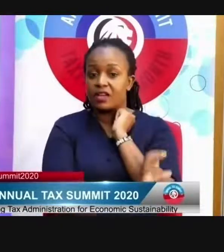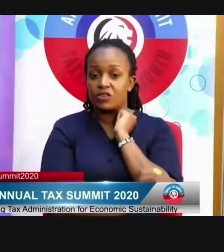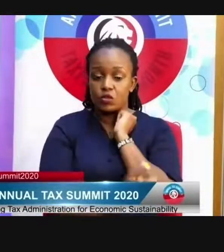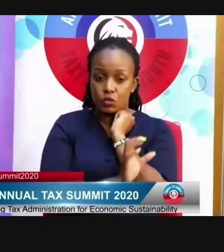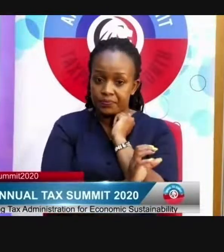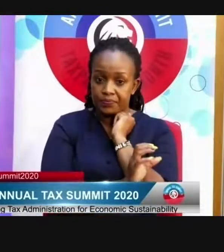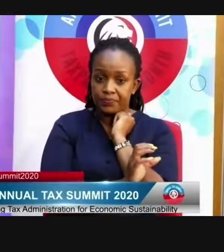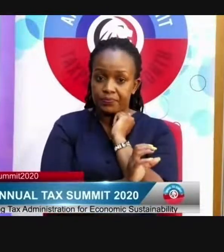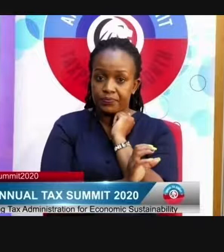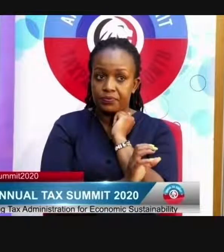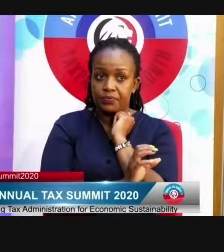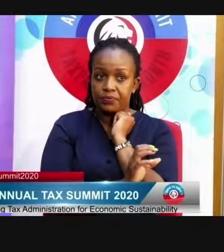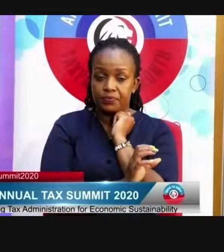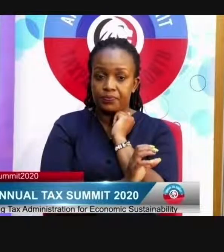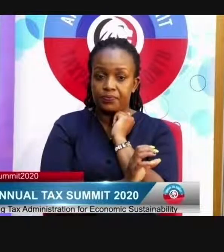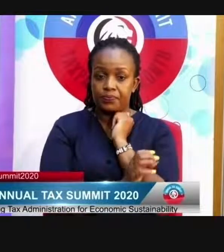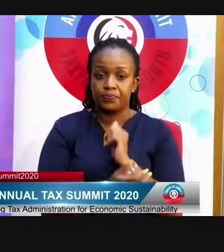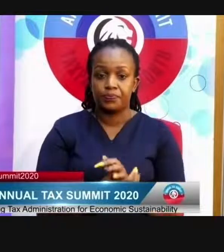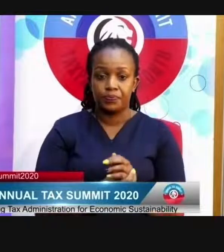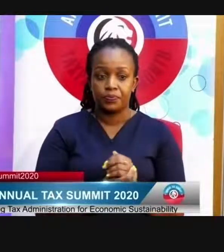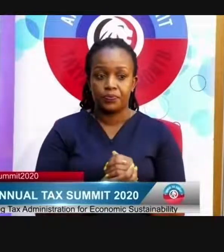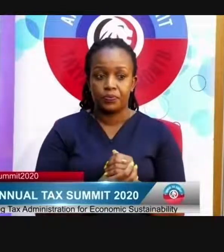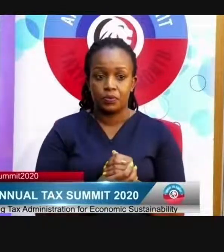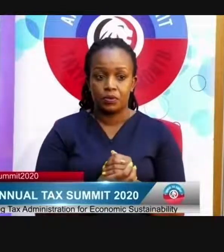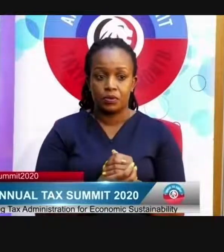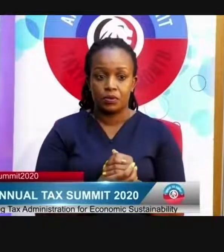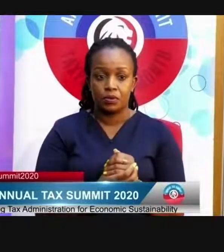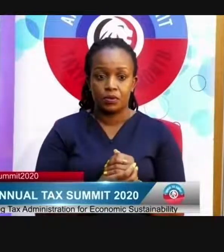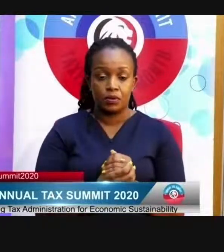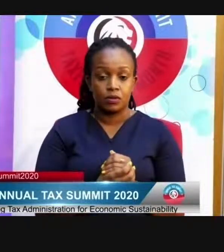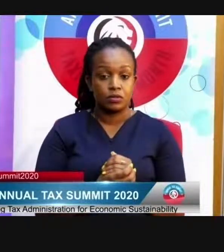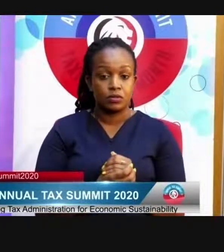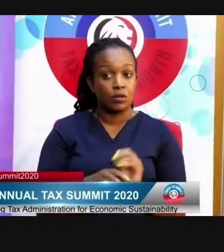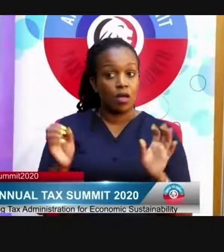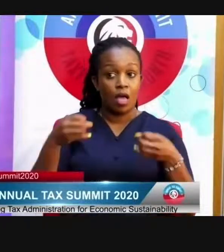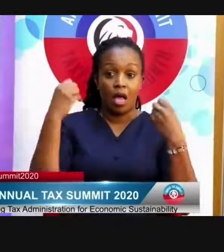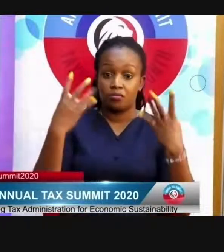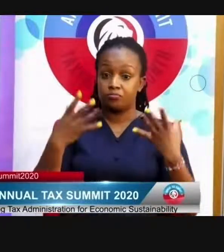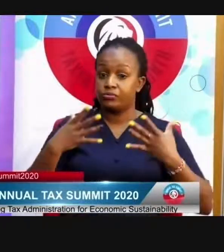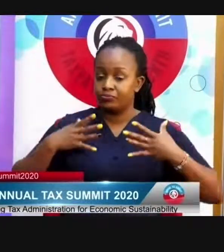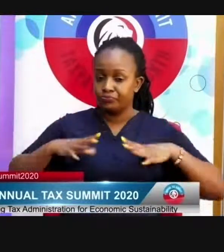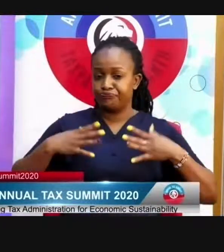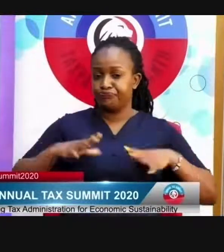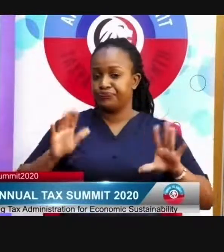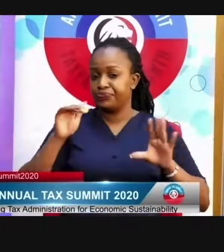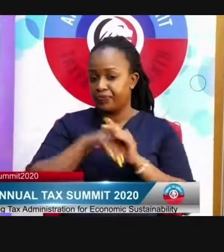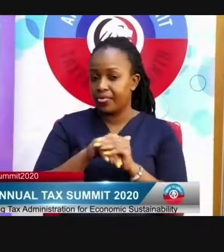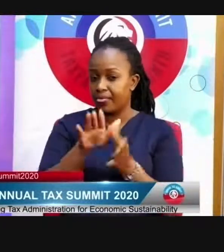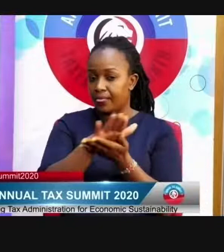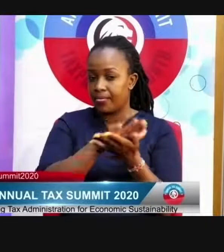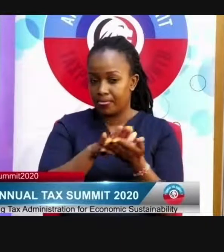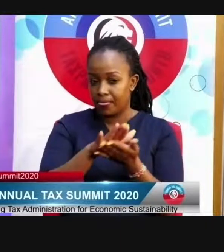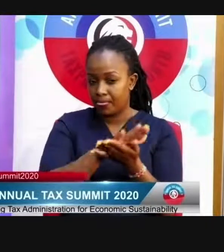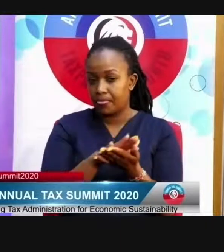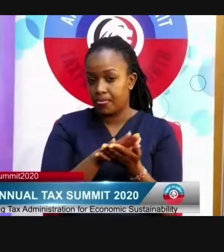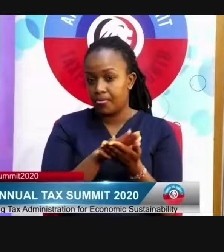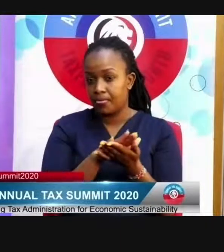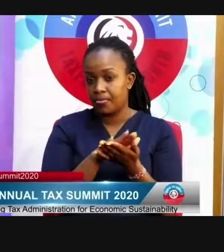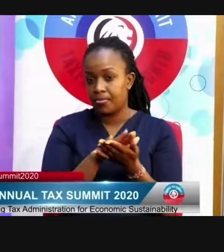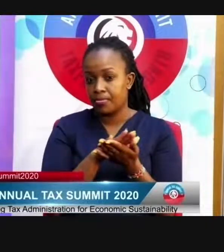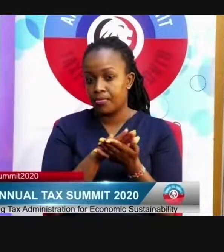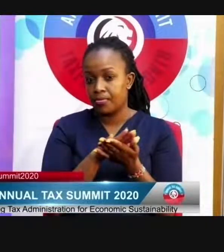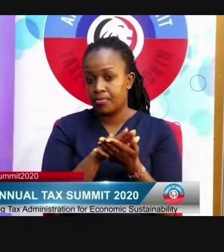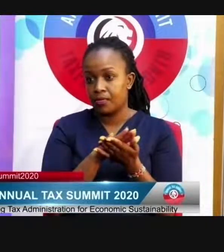the immediate. So where will the alternative, how are we going to replace that customs income? So the